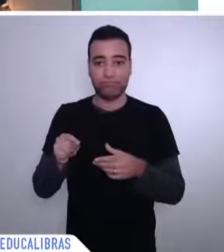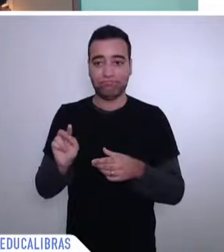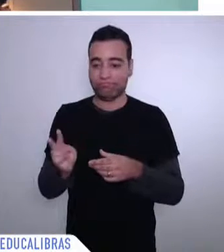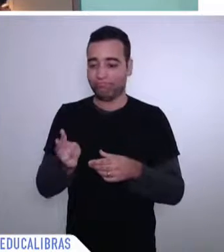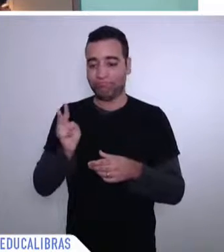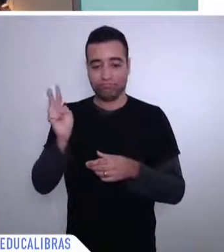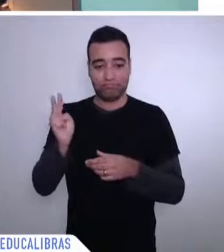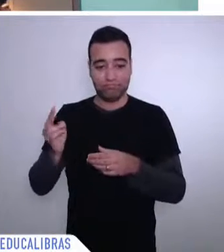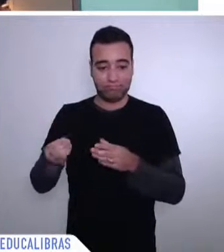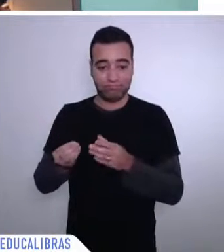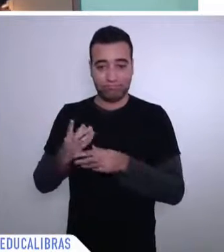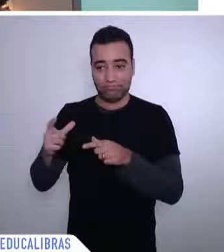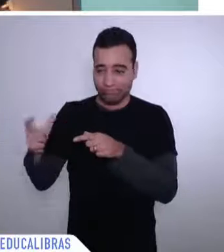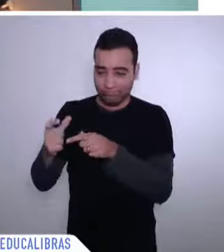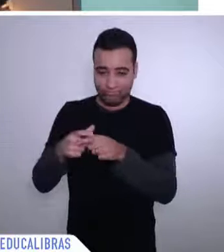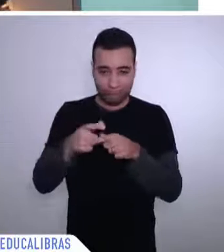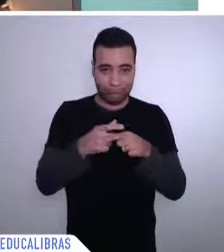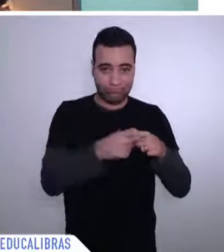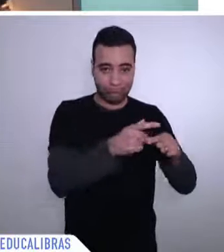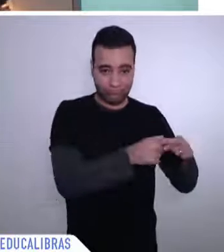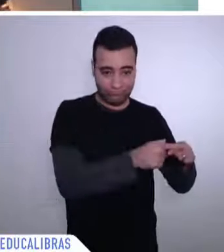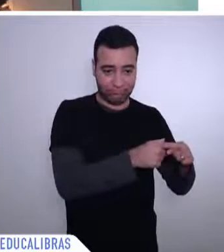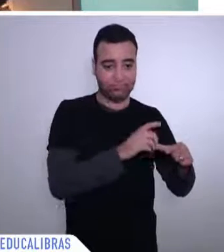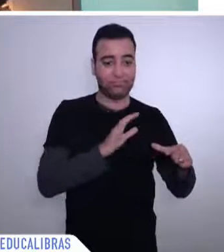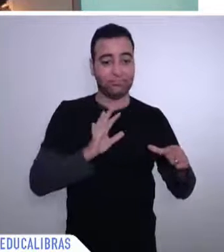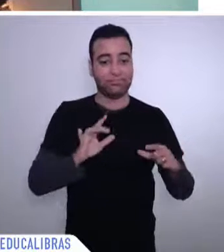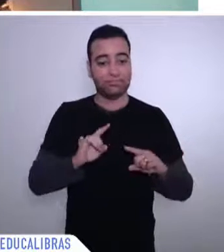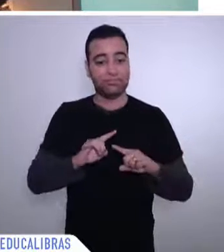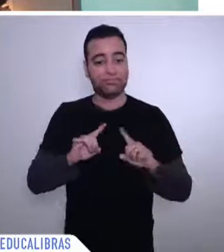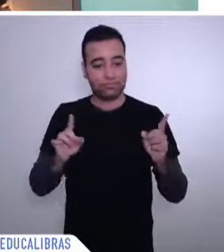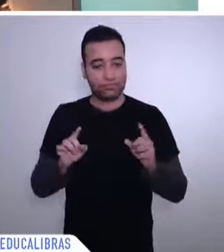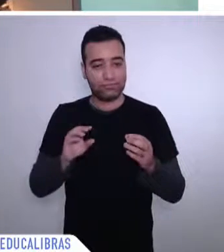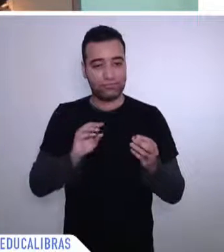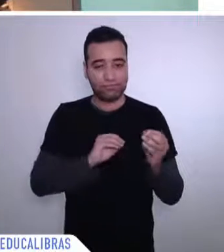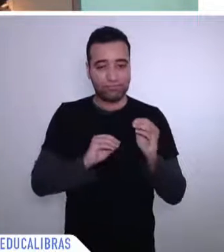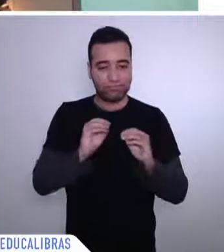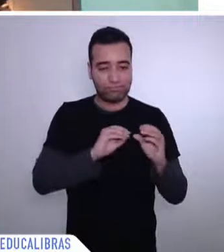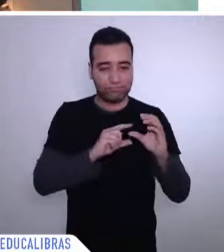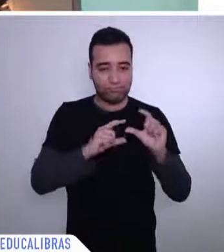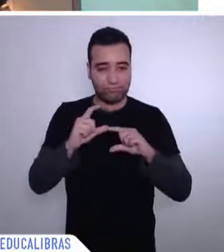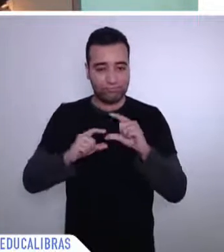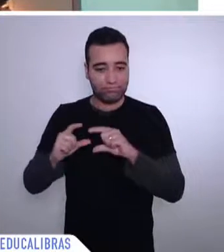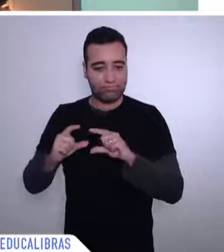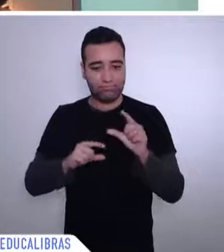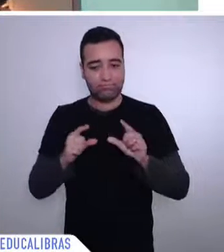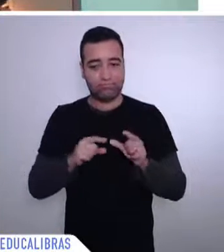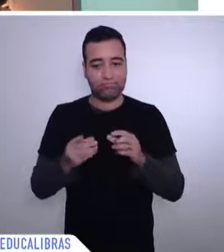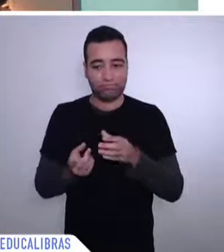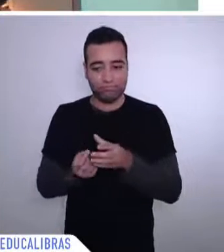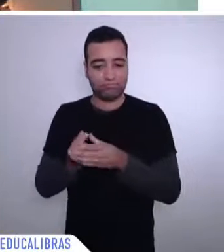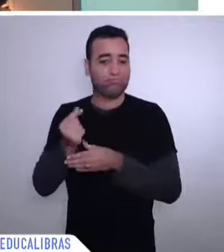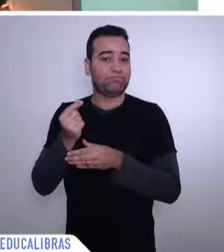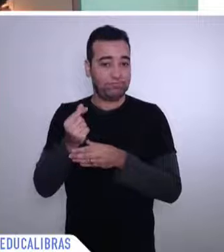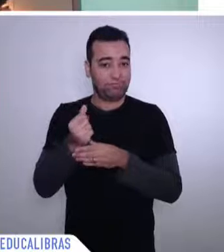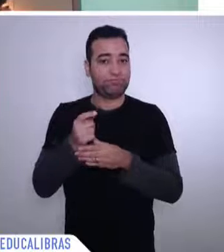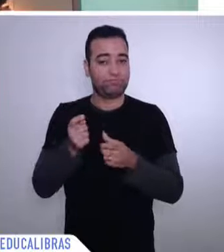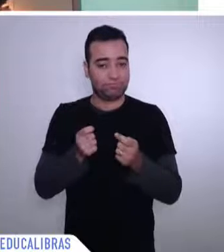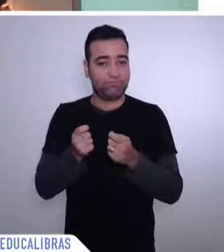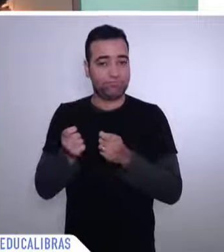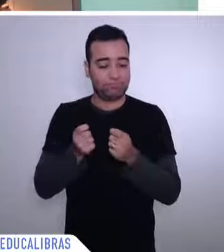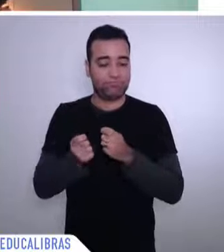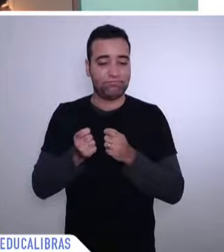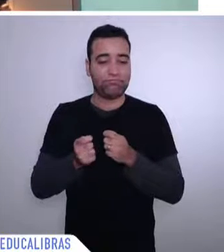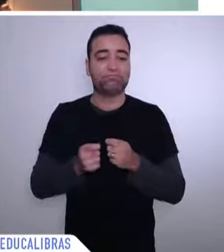capitalism is based on small-scale actions, but this composition with